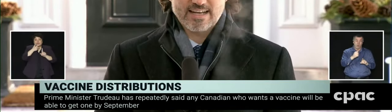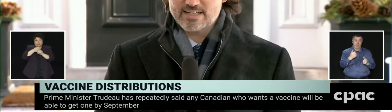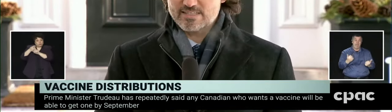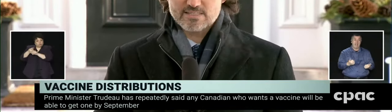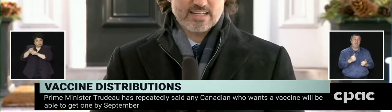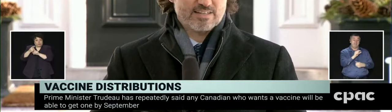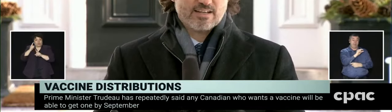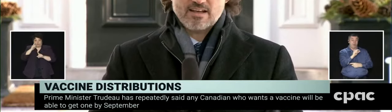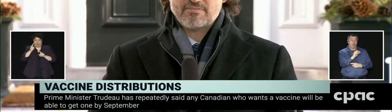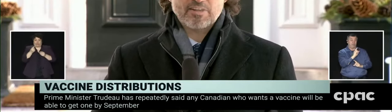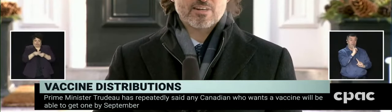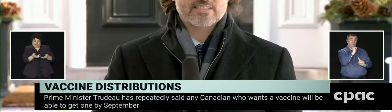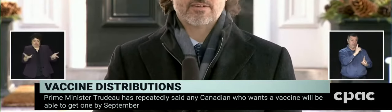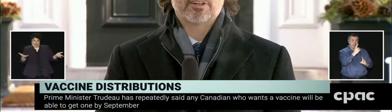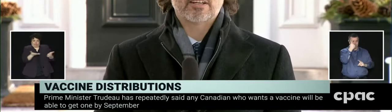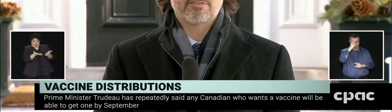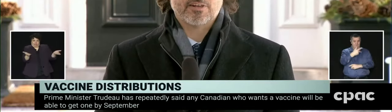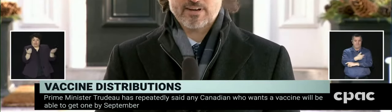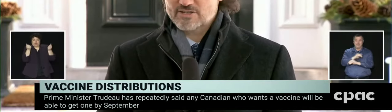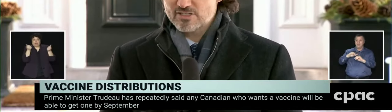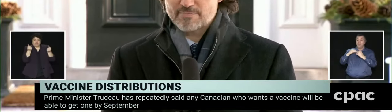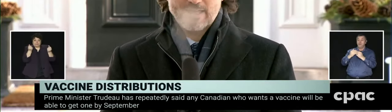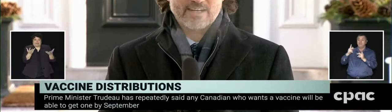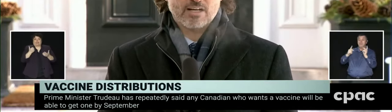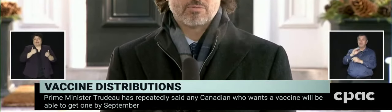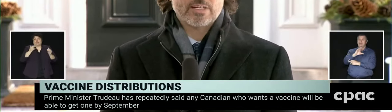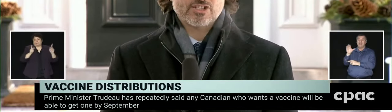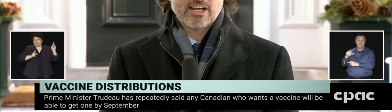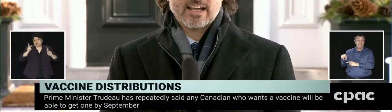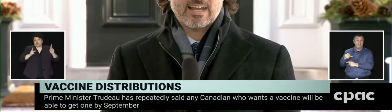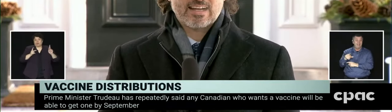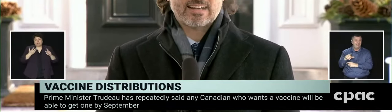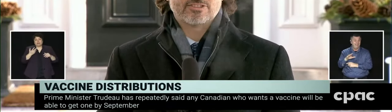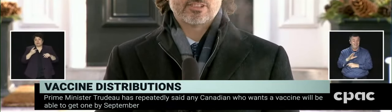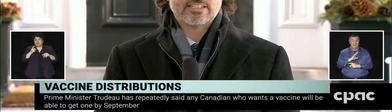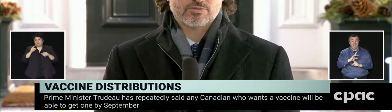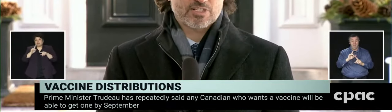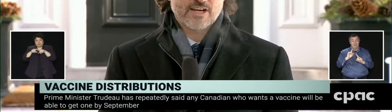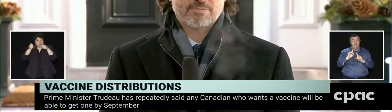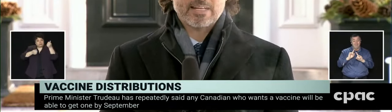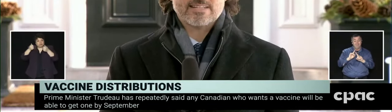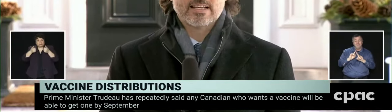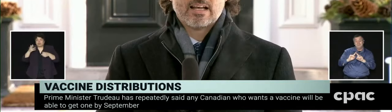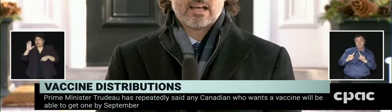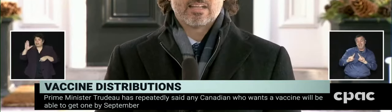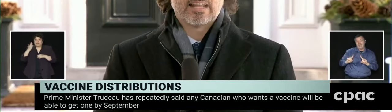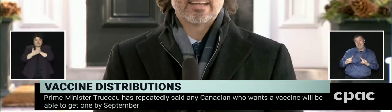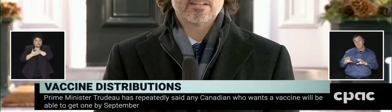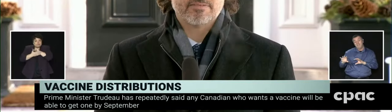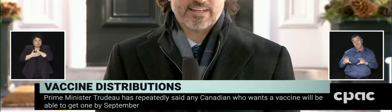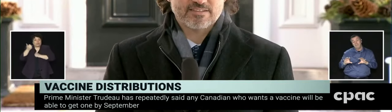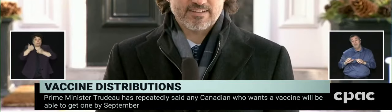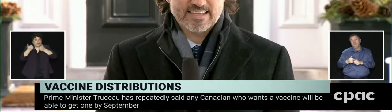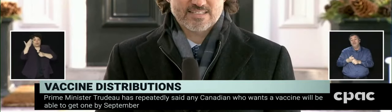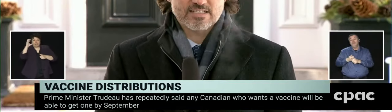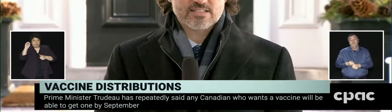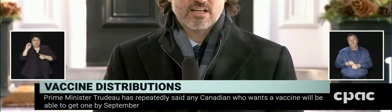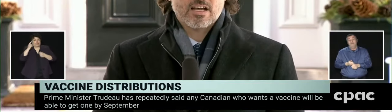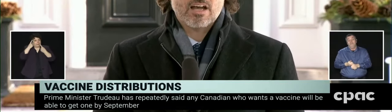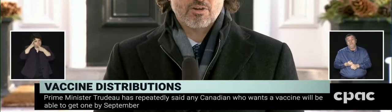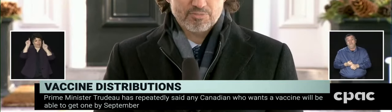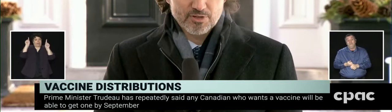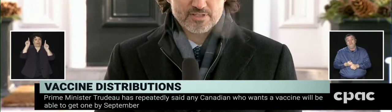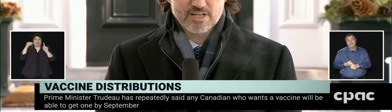all Canadians in various different configurations, depending on which companies landed effective